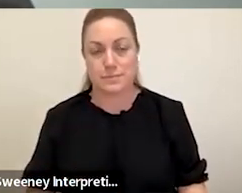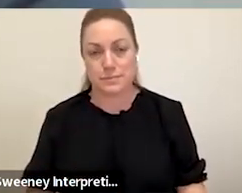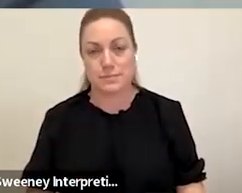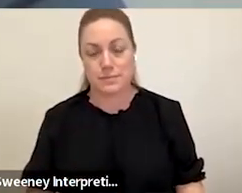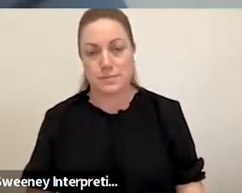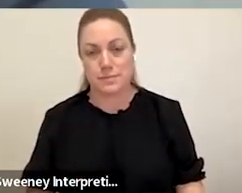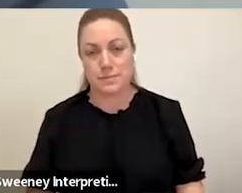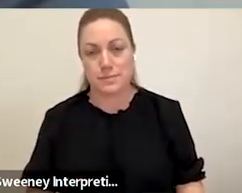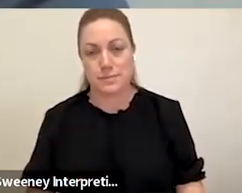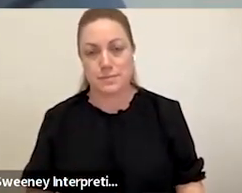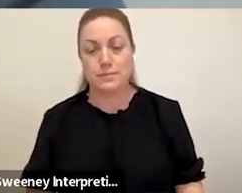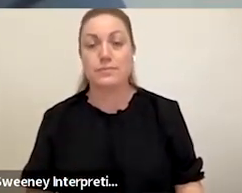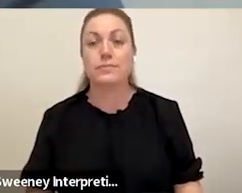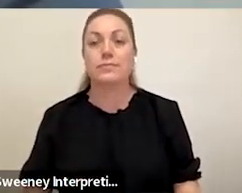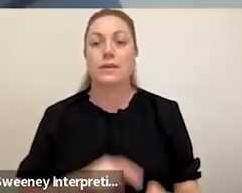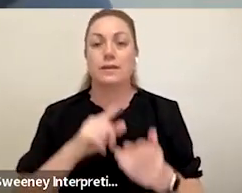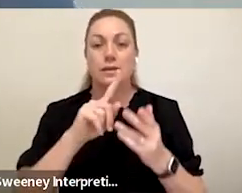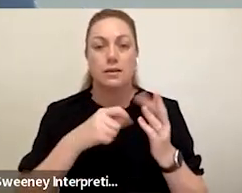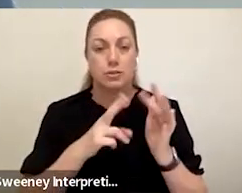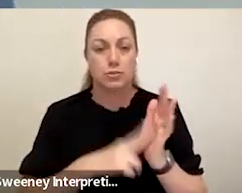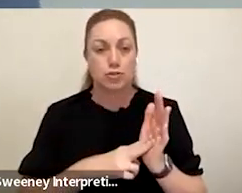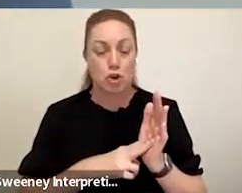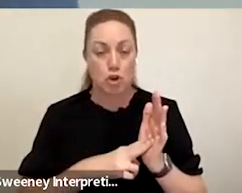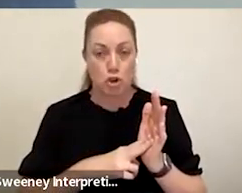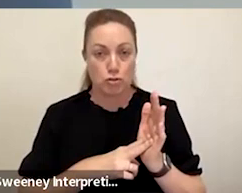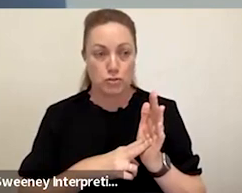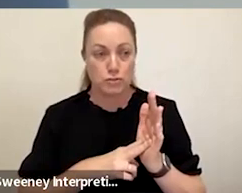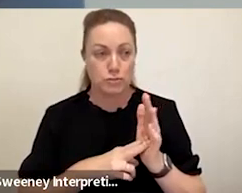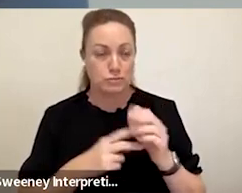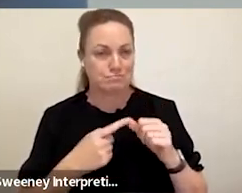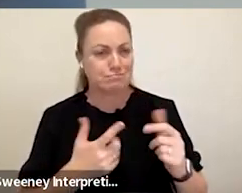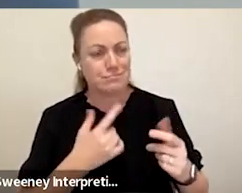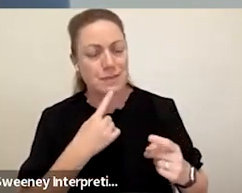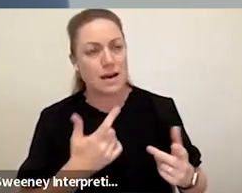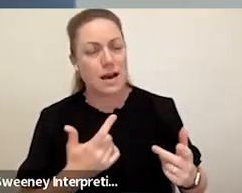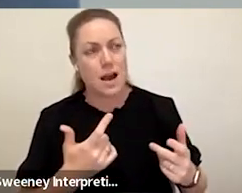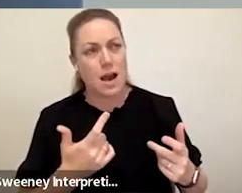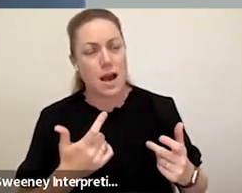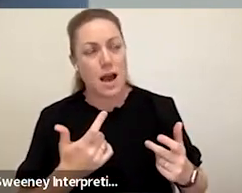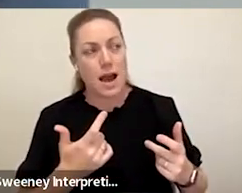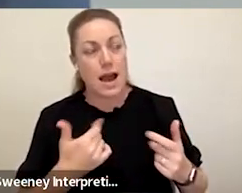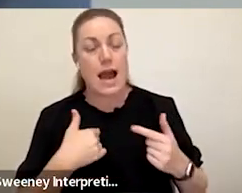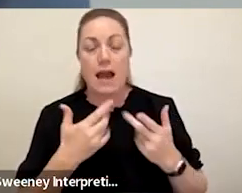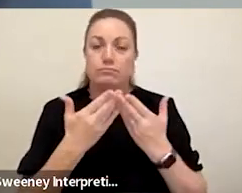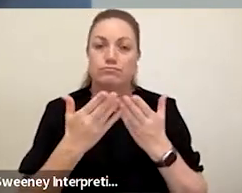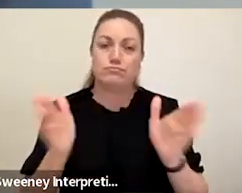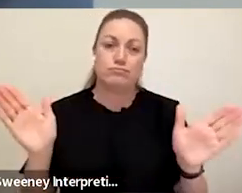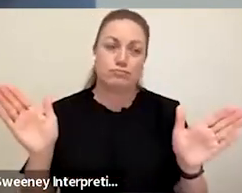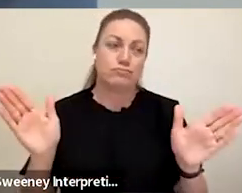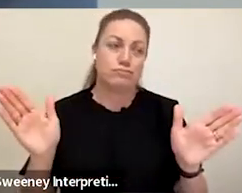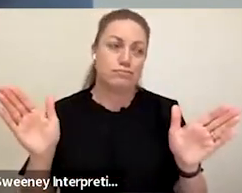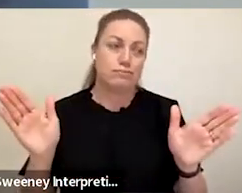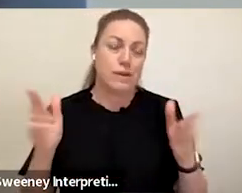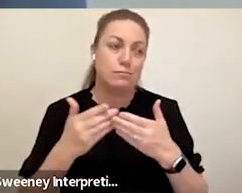Could I just add? Thanks, Michelle. In a very broad statement, to that, without having the references